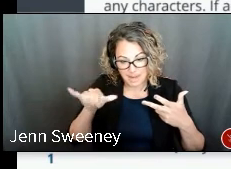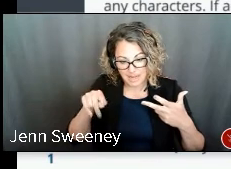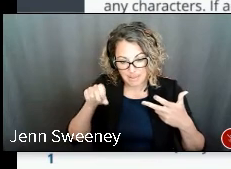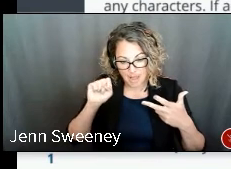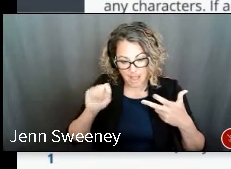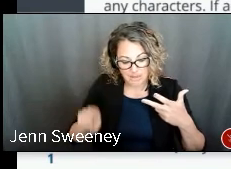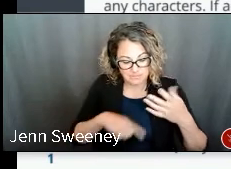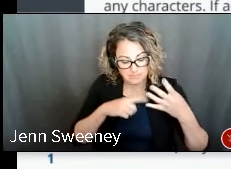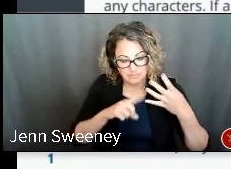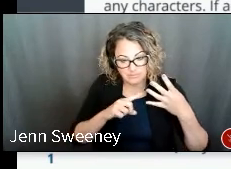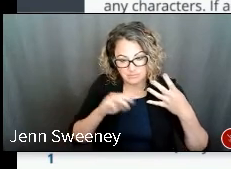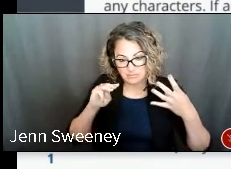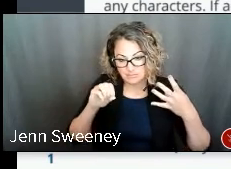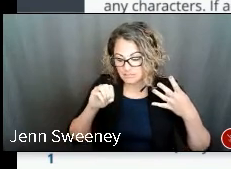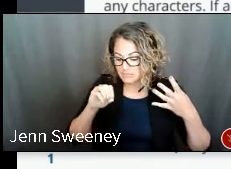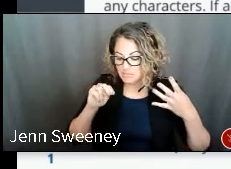monitor,